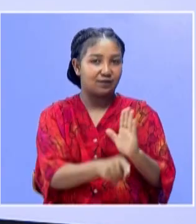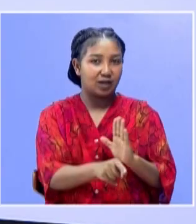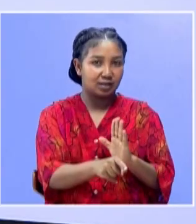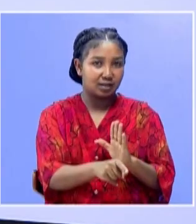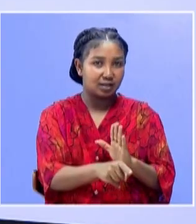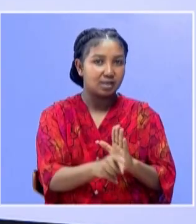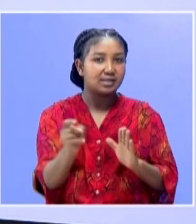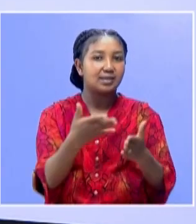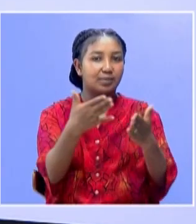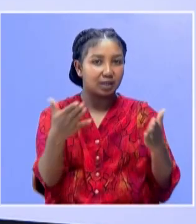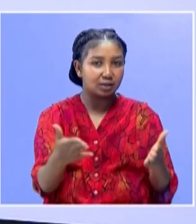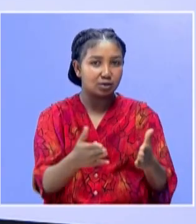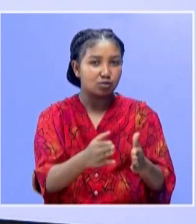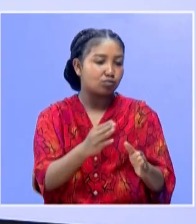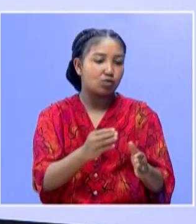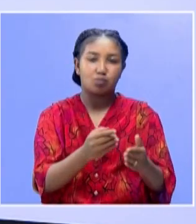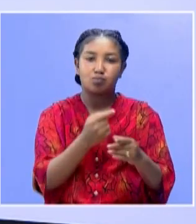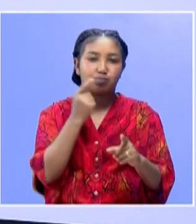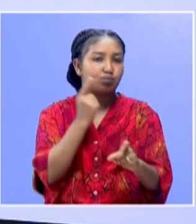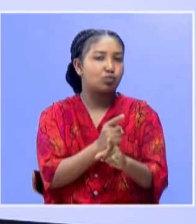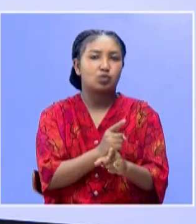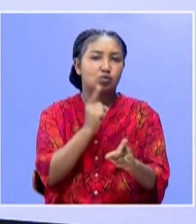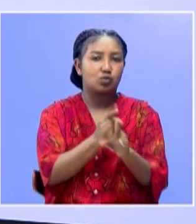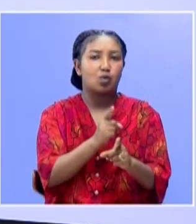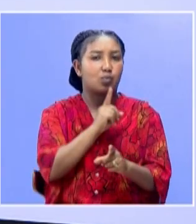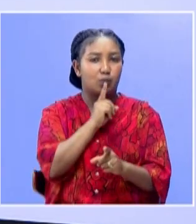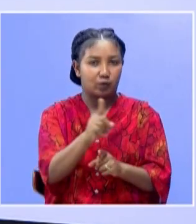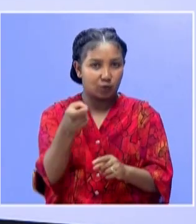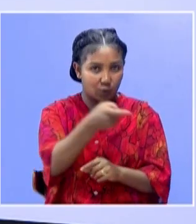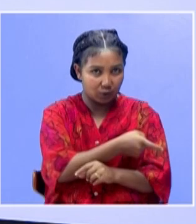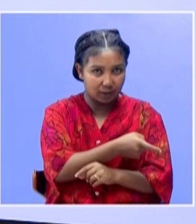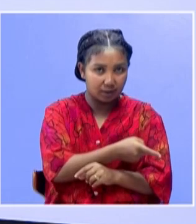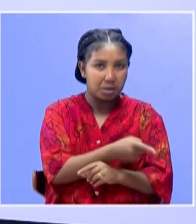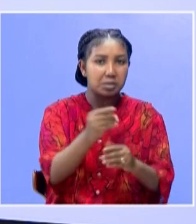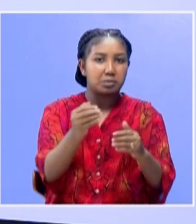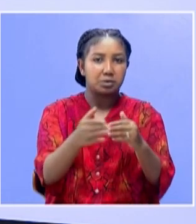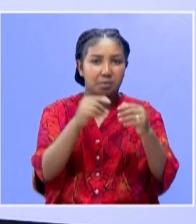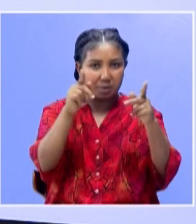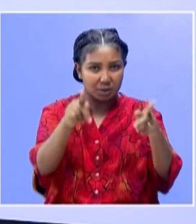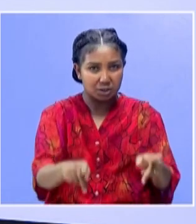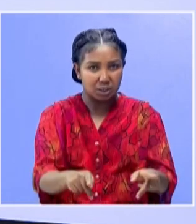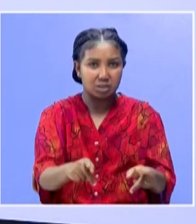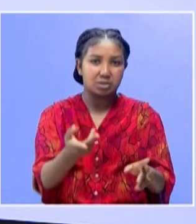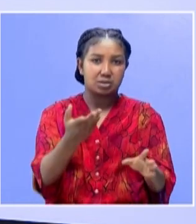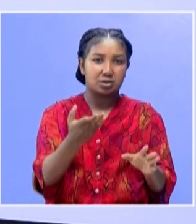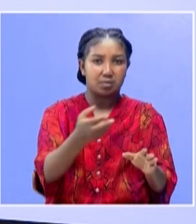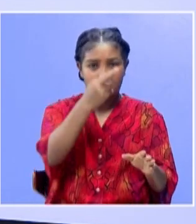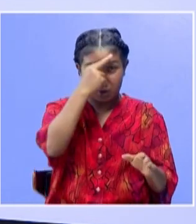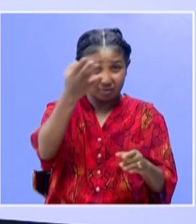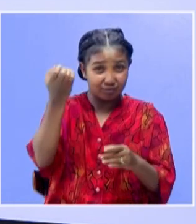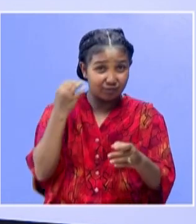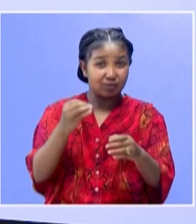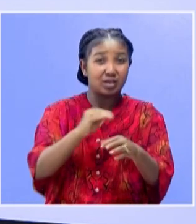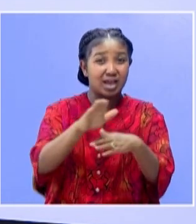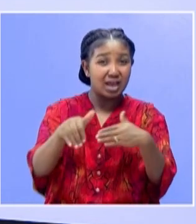okay? Something which is proved or true, yeah? Which means simple present on both the clause, because I told you in